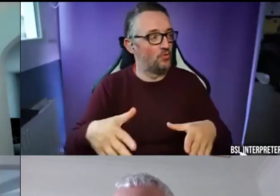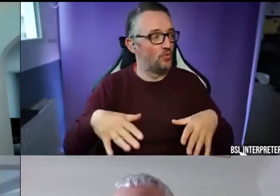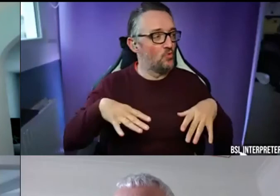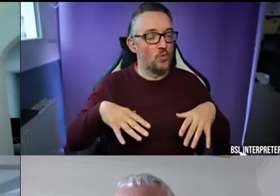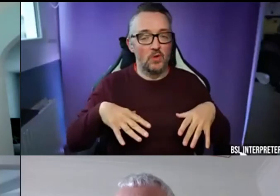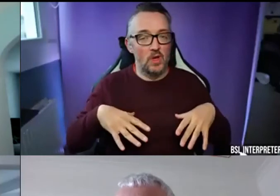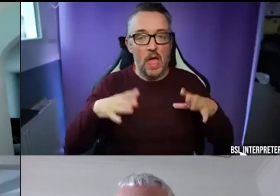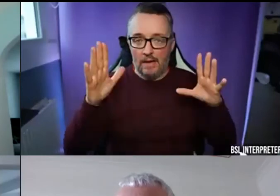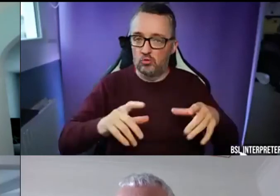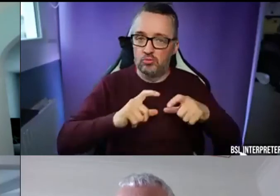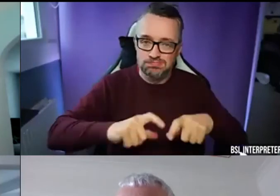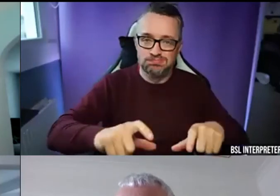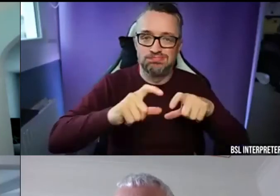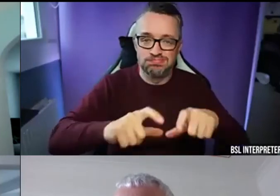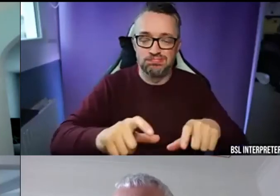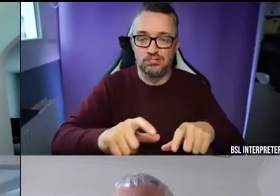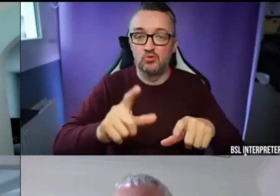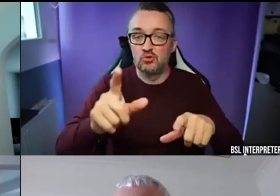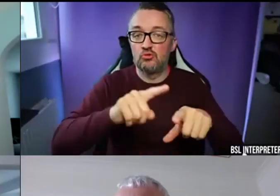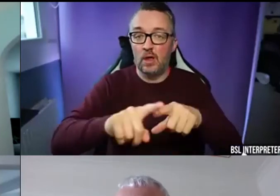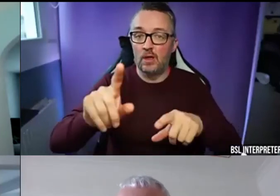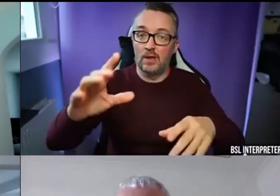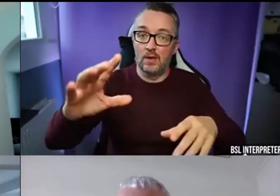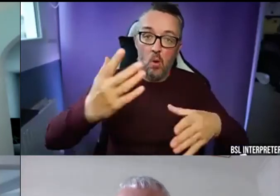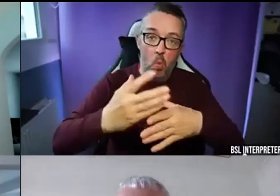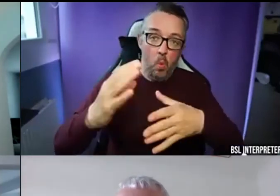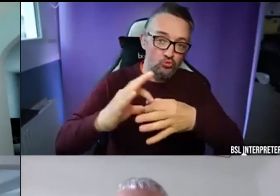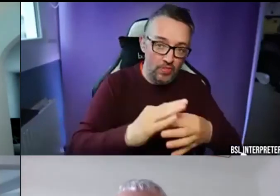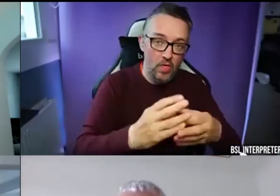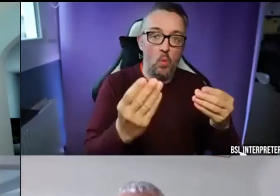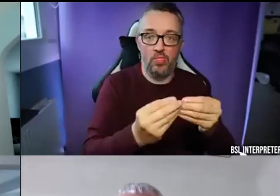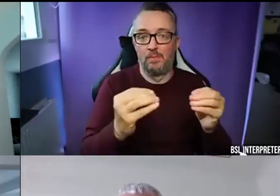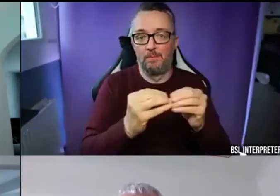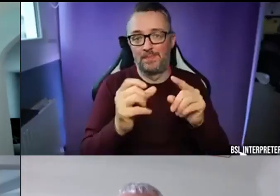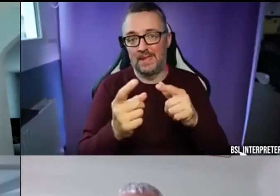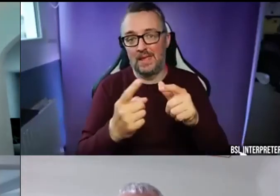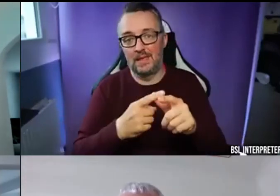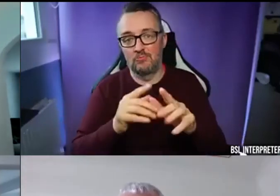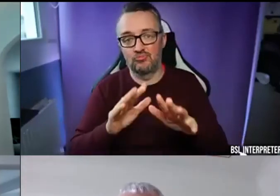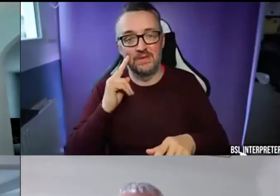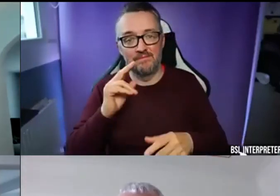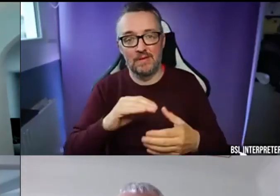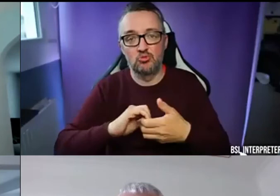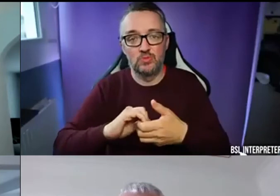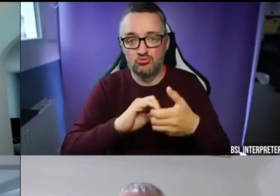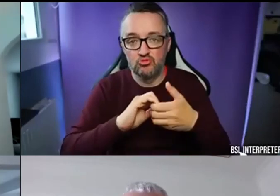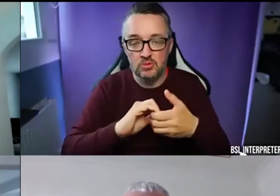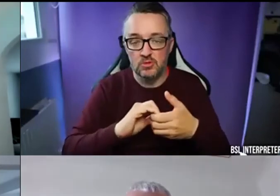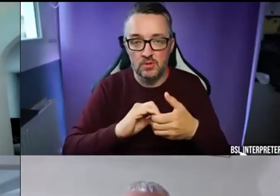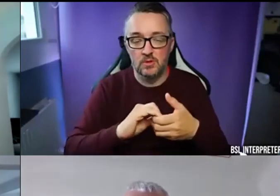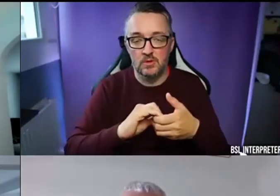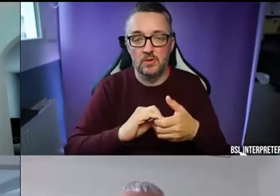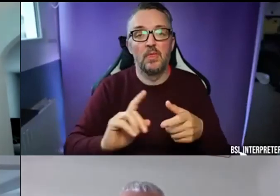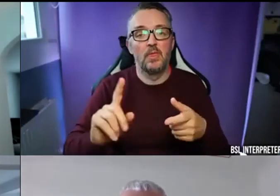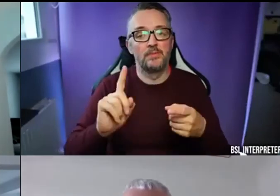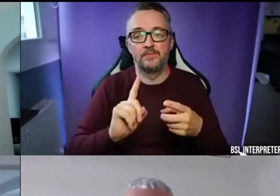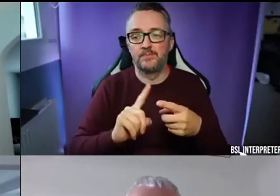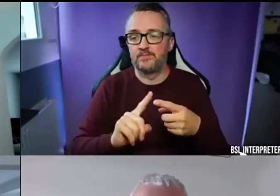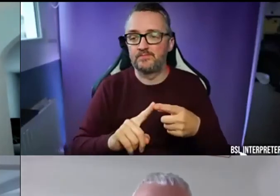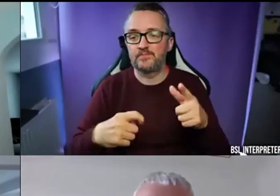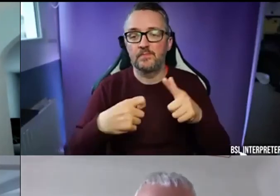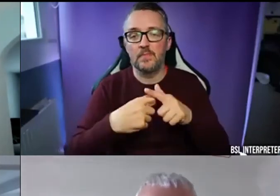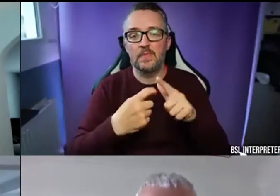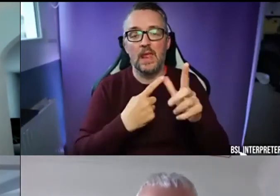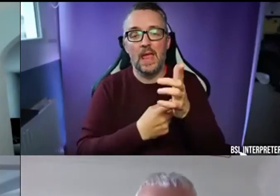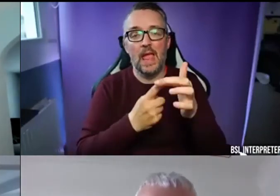different organisations such as the British Deaf Association. And then just finally, Karen Armstrong from